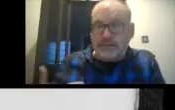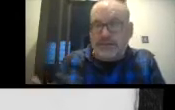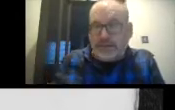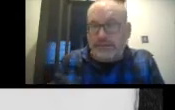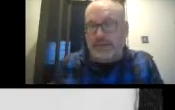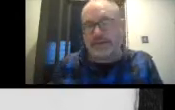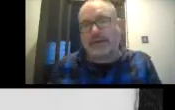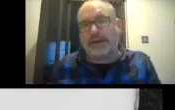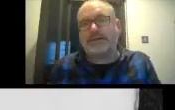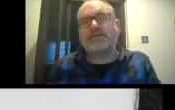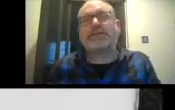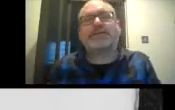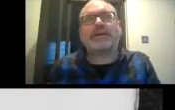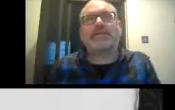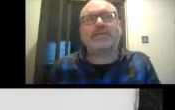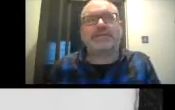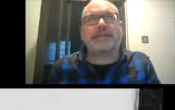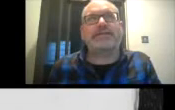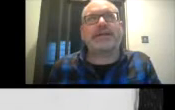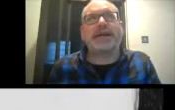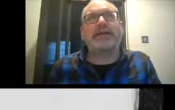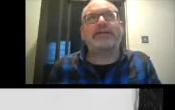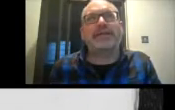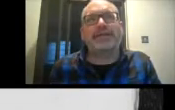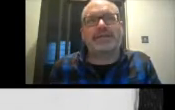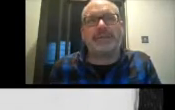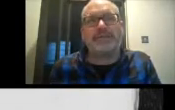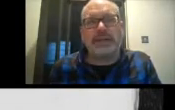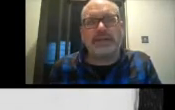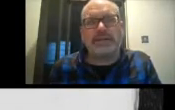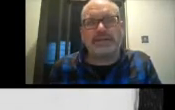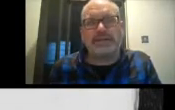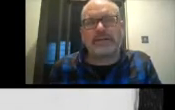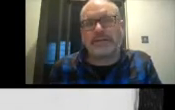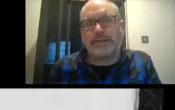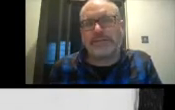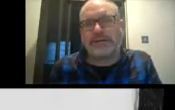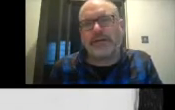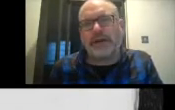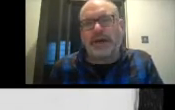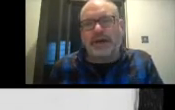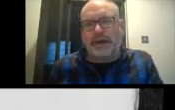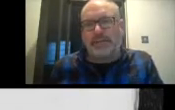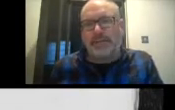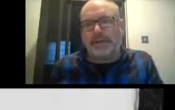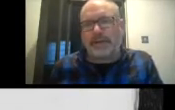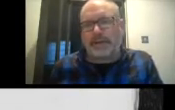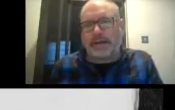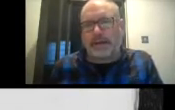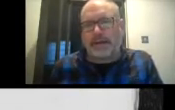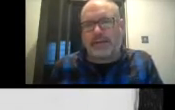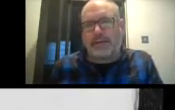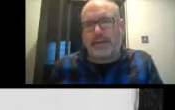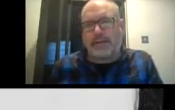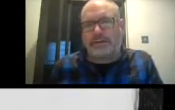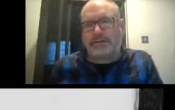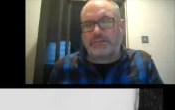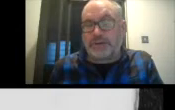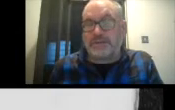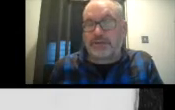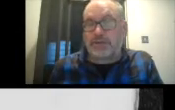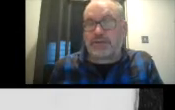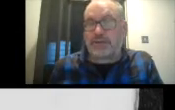All these registers now have been digitized, and this has been really significant in terms of helping